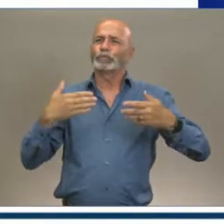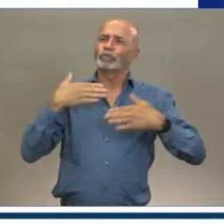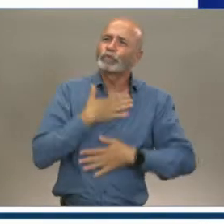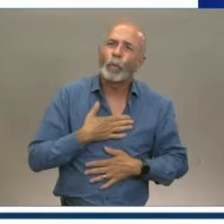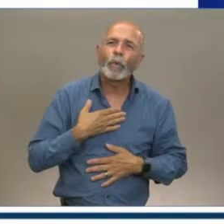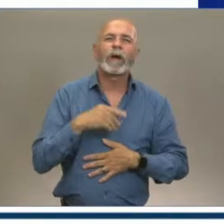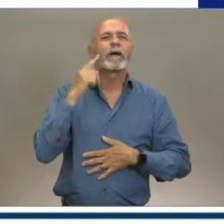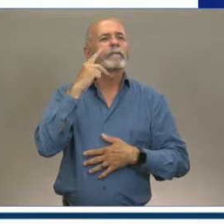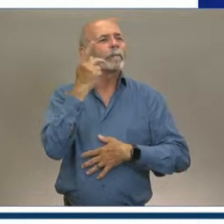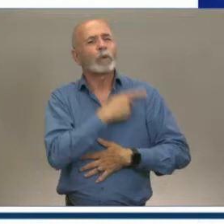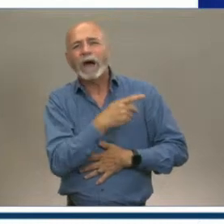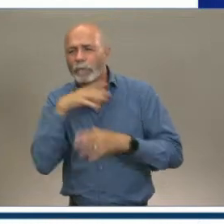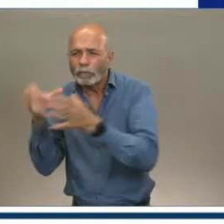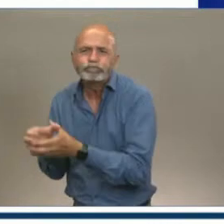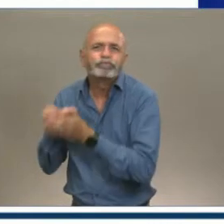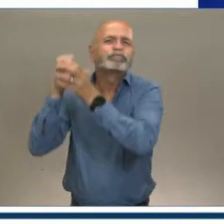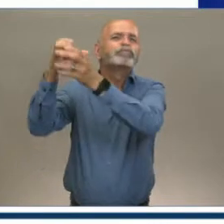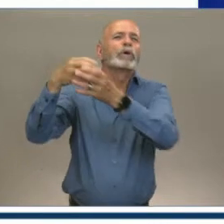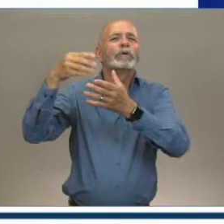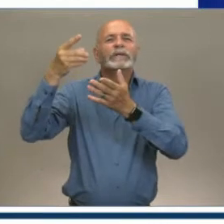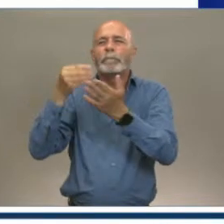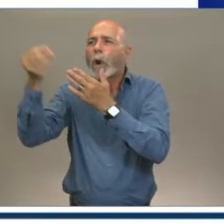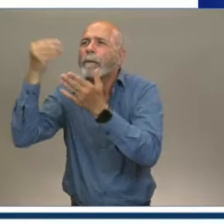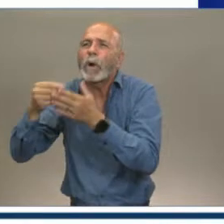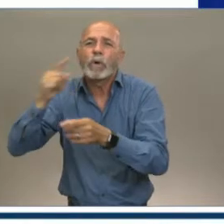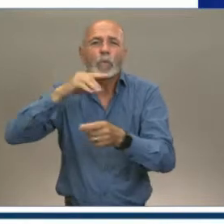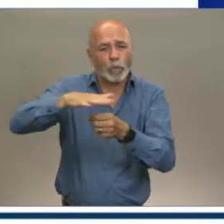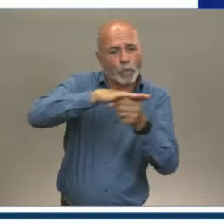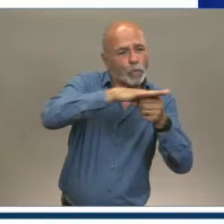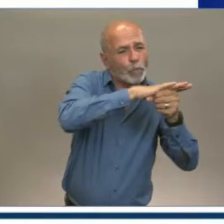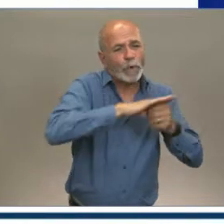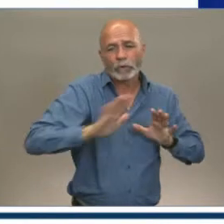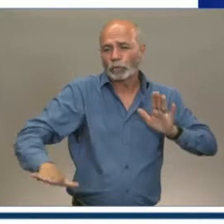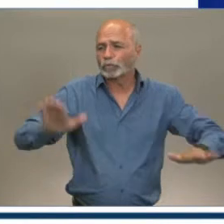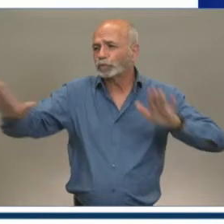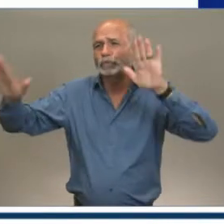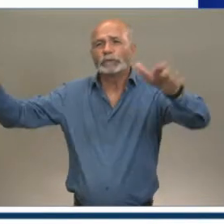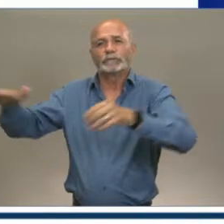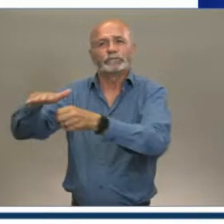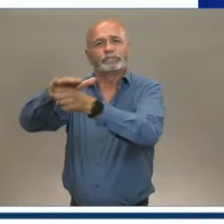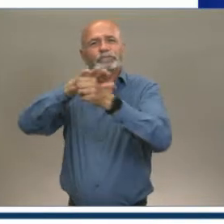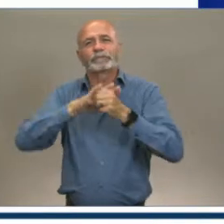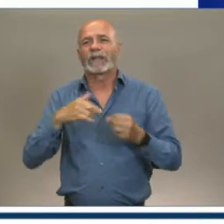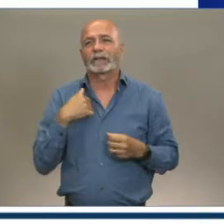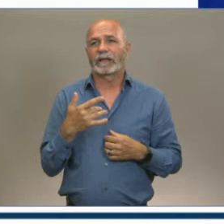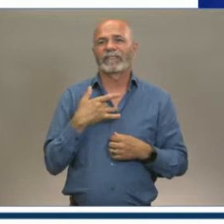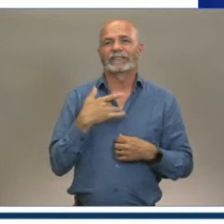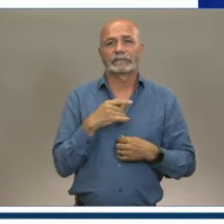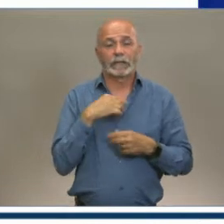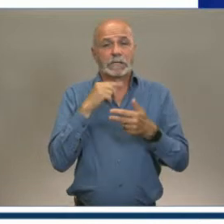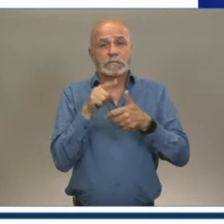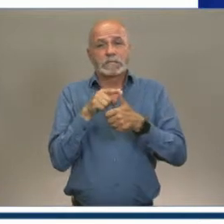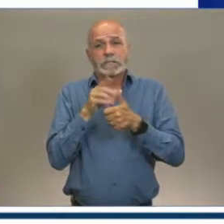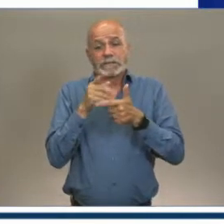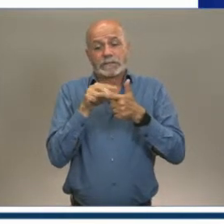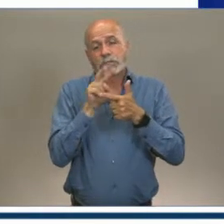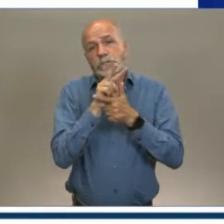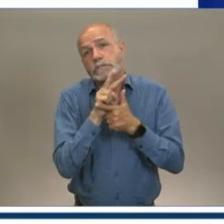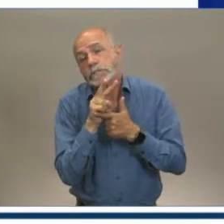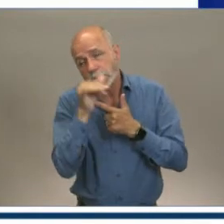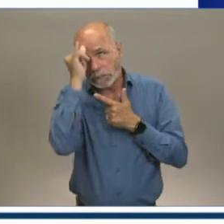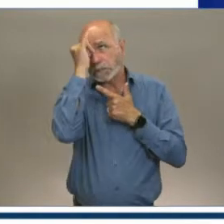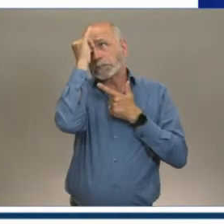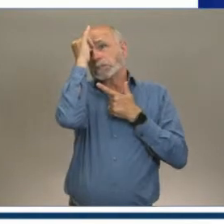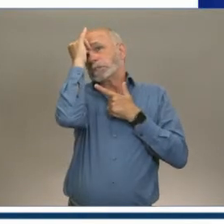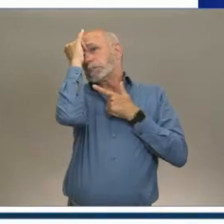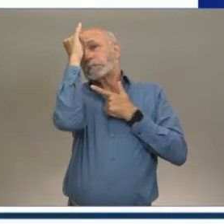Buy local. I know for some this phased approach may seem slow, but the Delta variant remains active